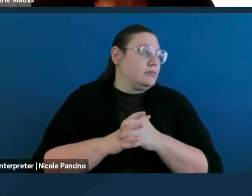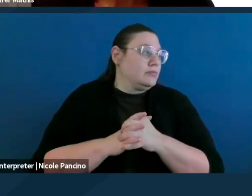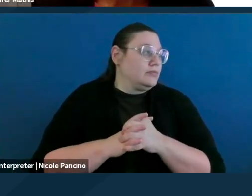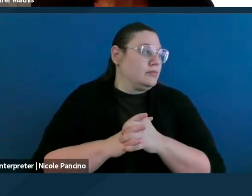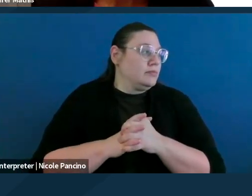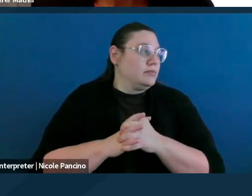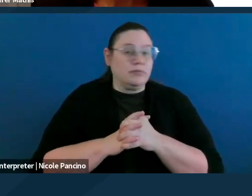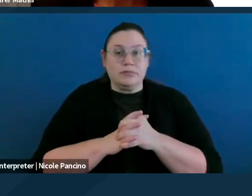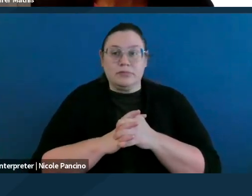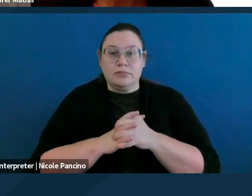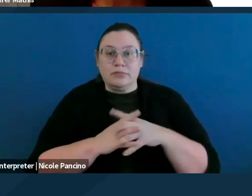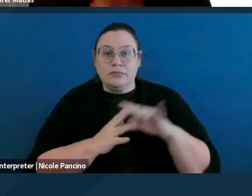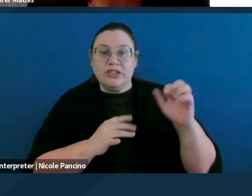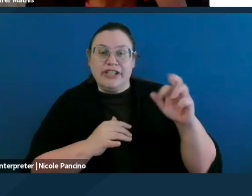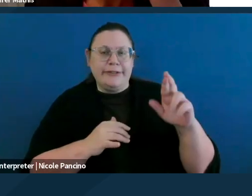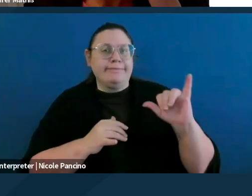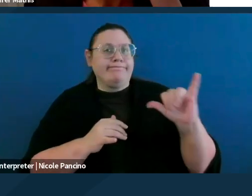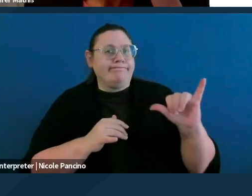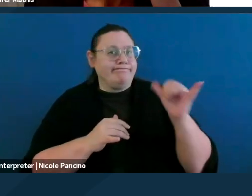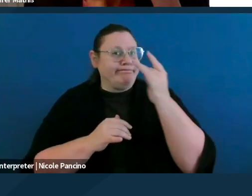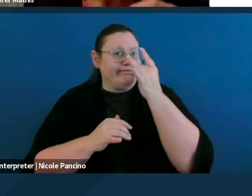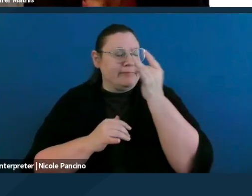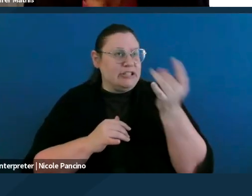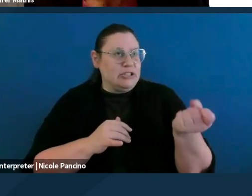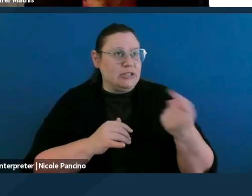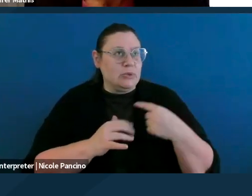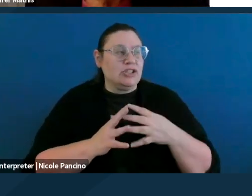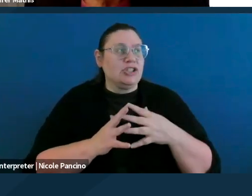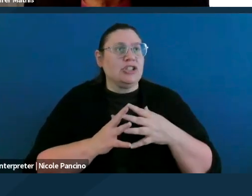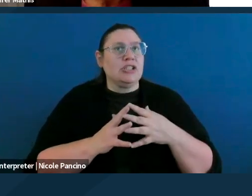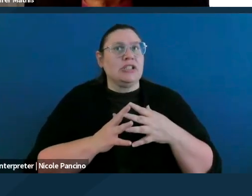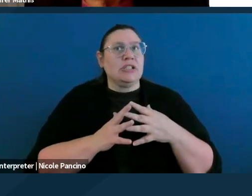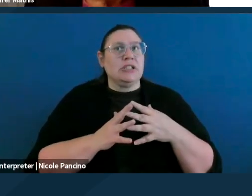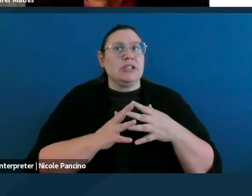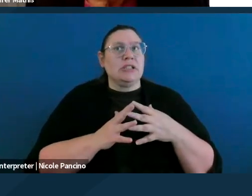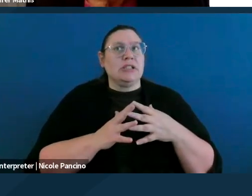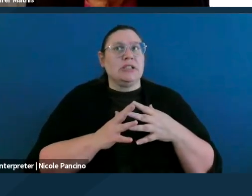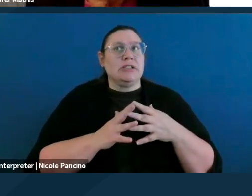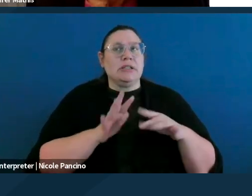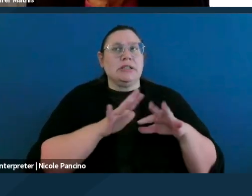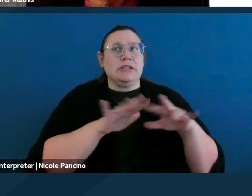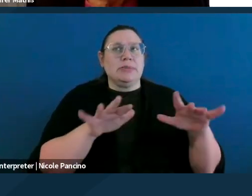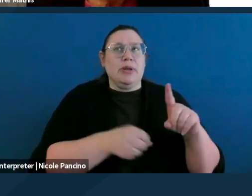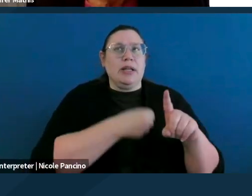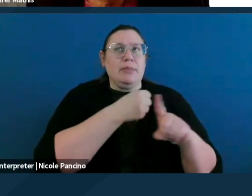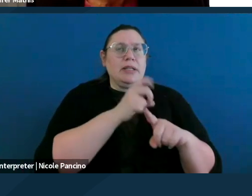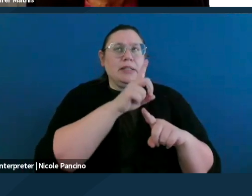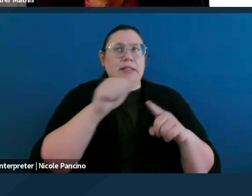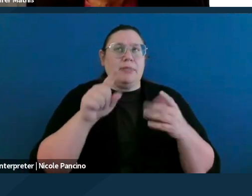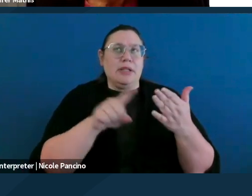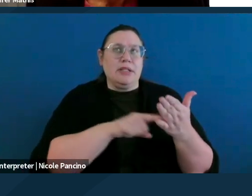And that's an interesting question. Disparate impact, disability